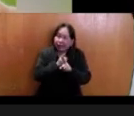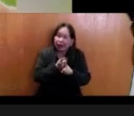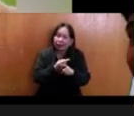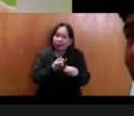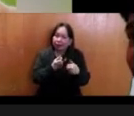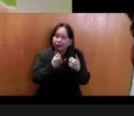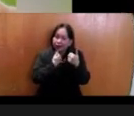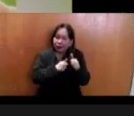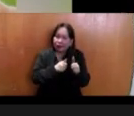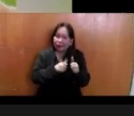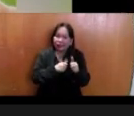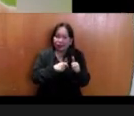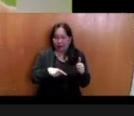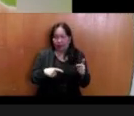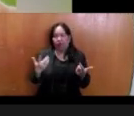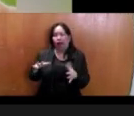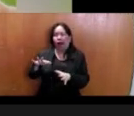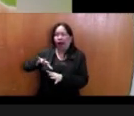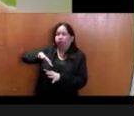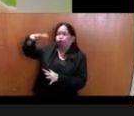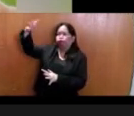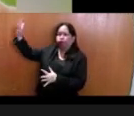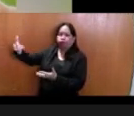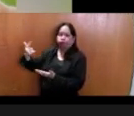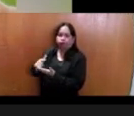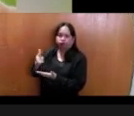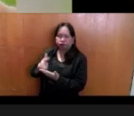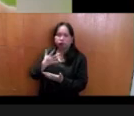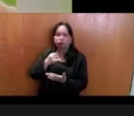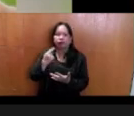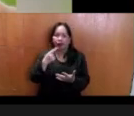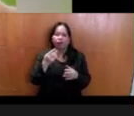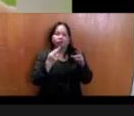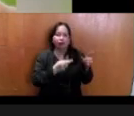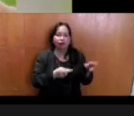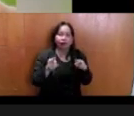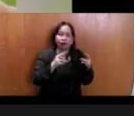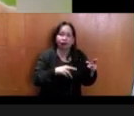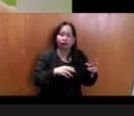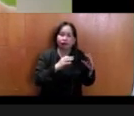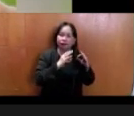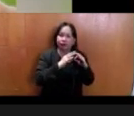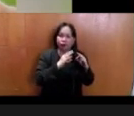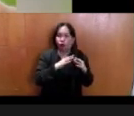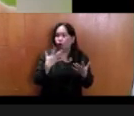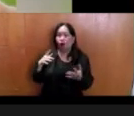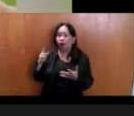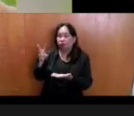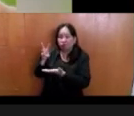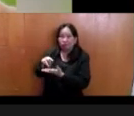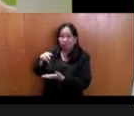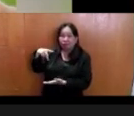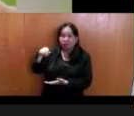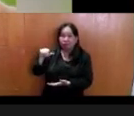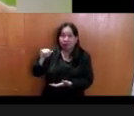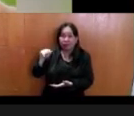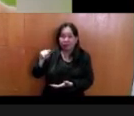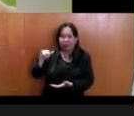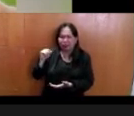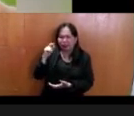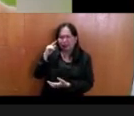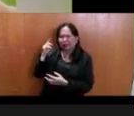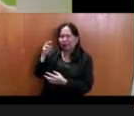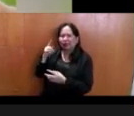would not have Smoky Mountain. We would have recycling plants. There would be no payatas. We would be thinking of recycling